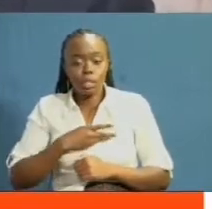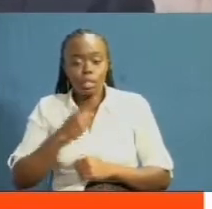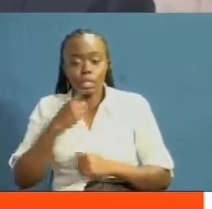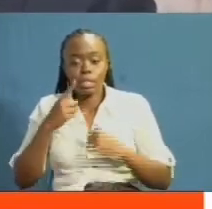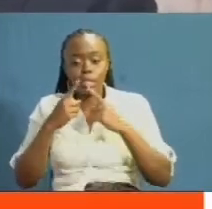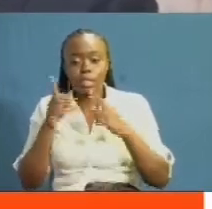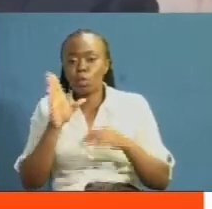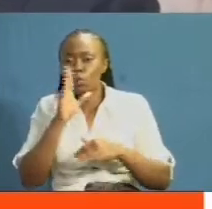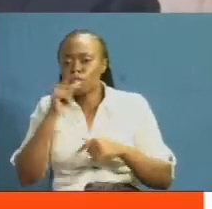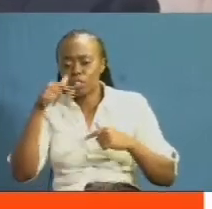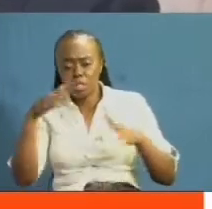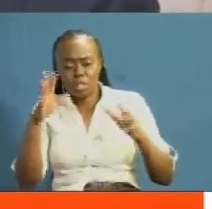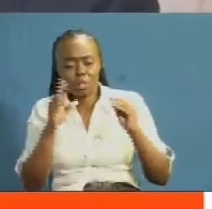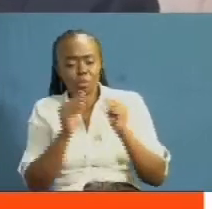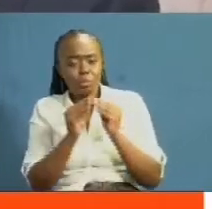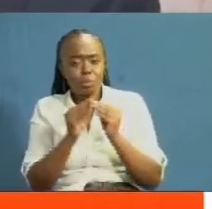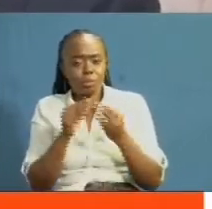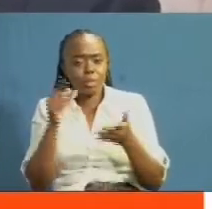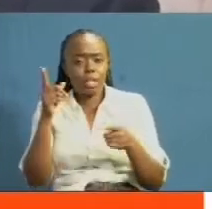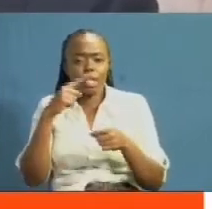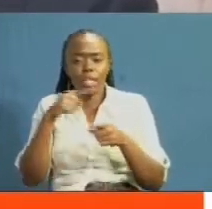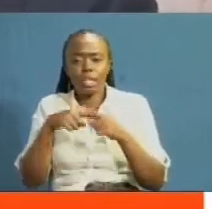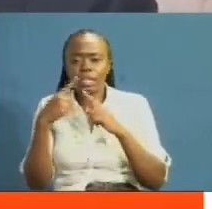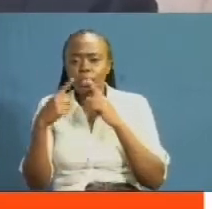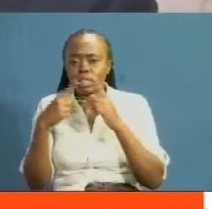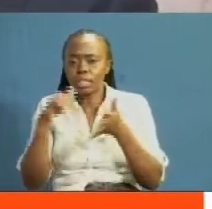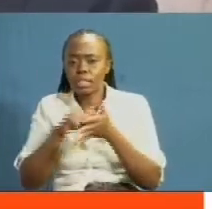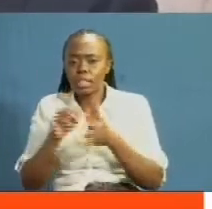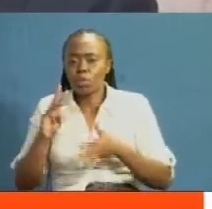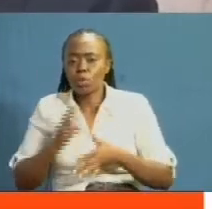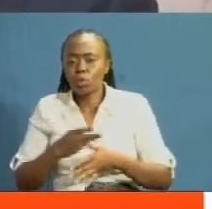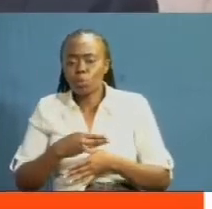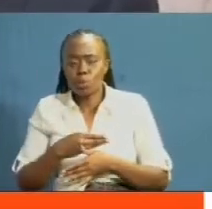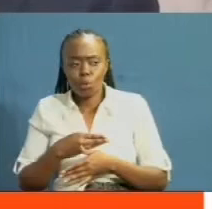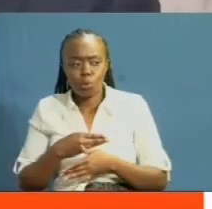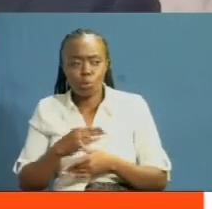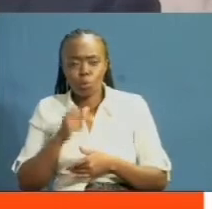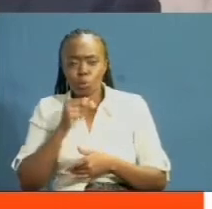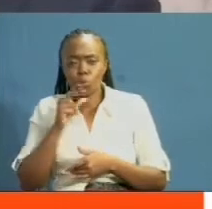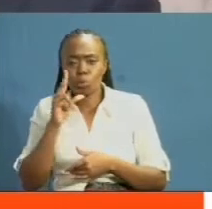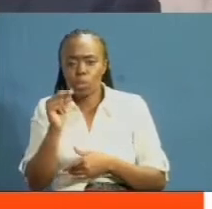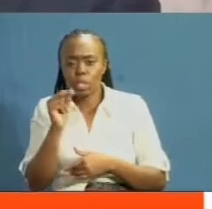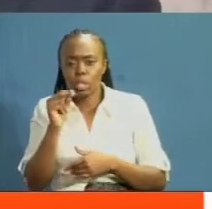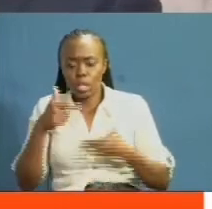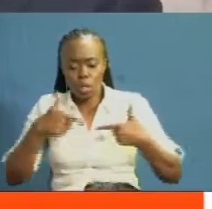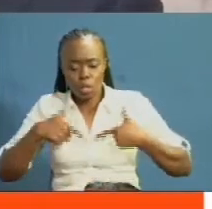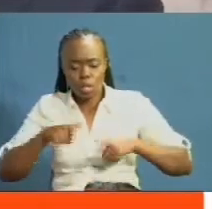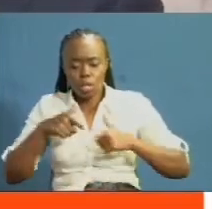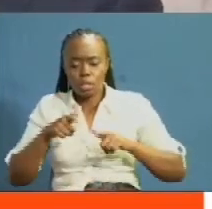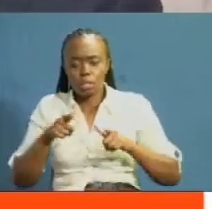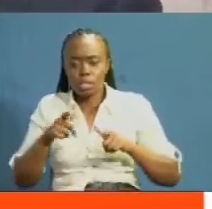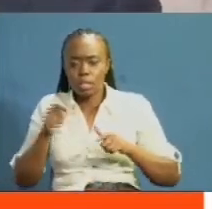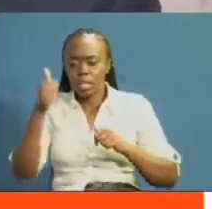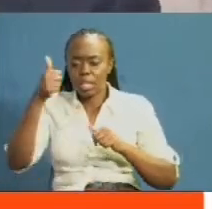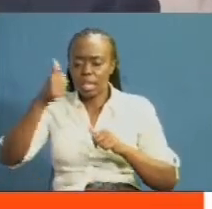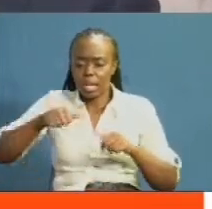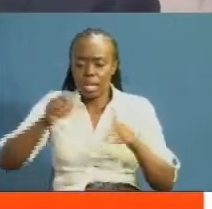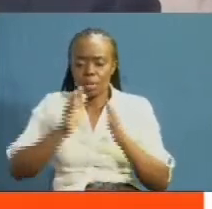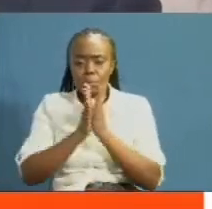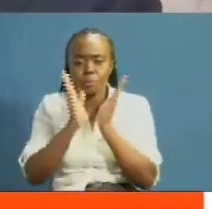meeting to come and say that we are not going to allow any